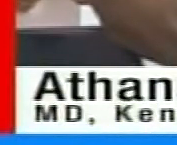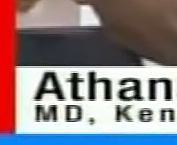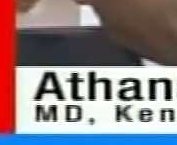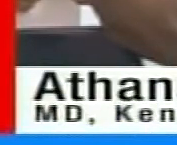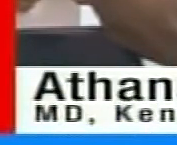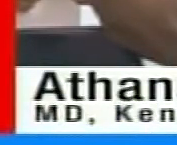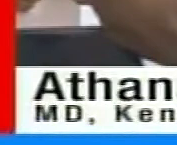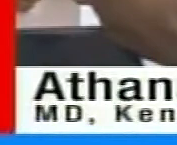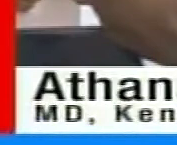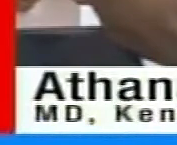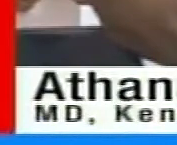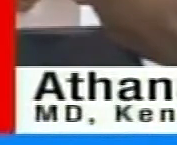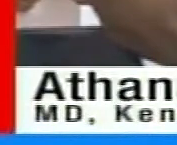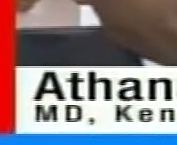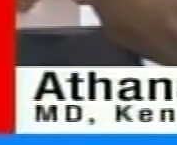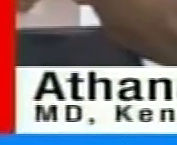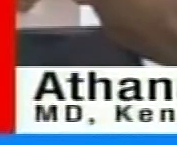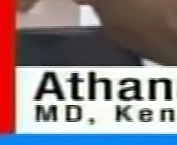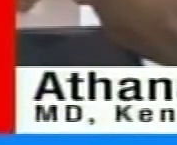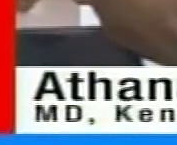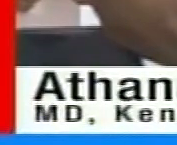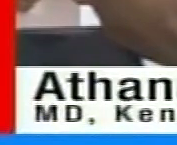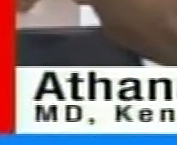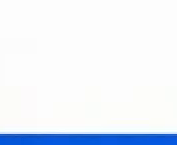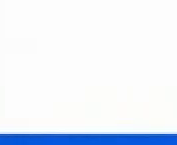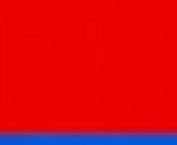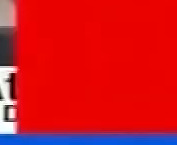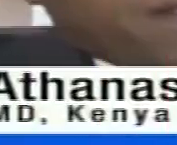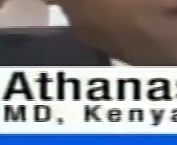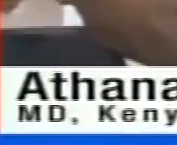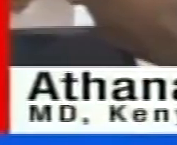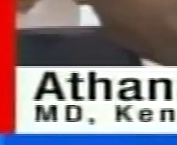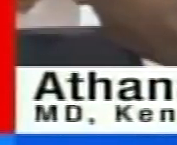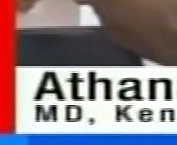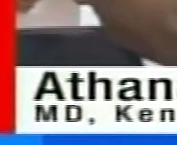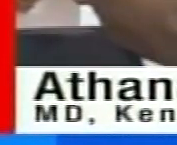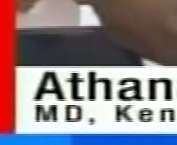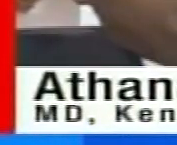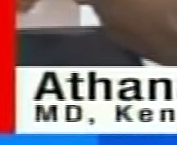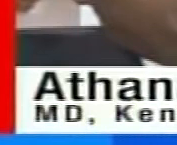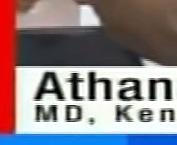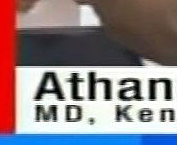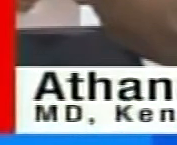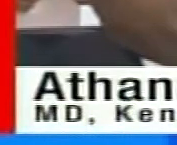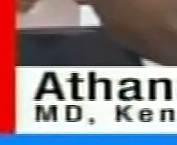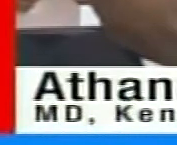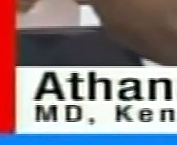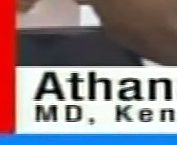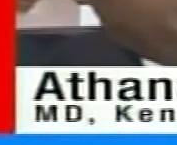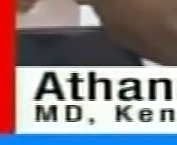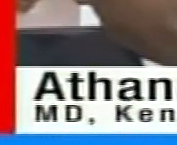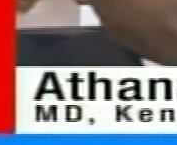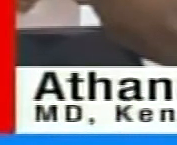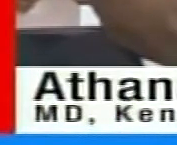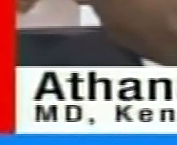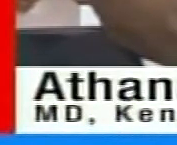to neighboring landlords demarcating their properties. They fenced off their lands right up to the SGR fence, which has blocked